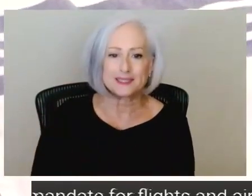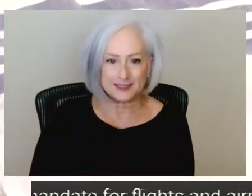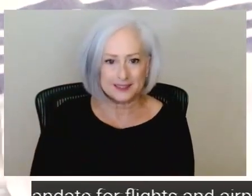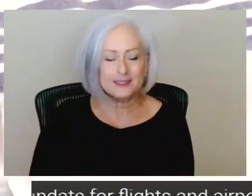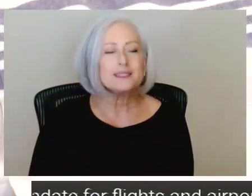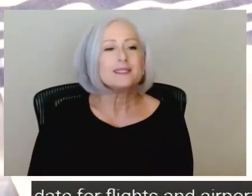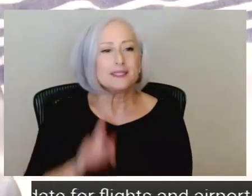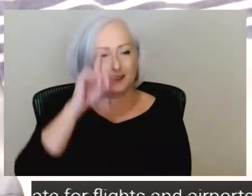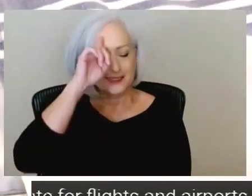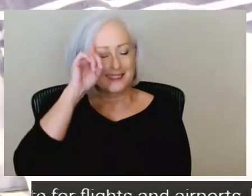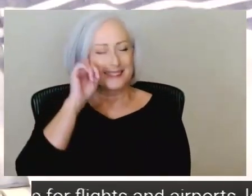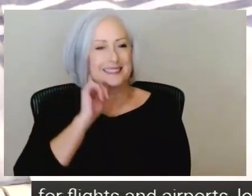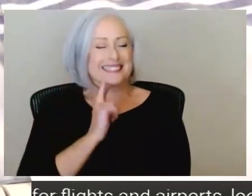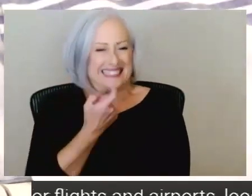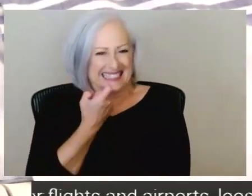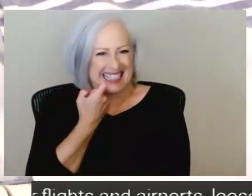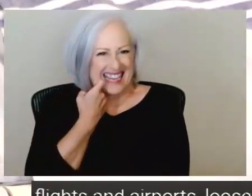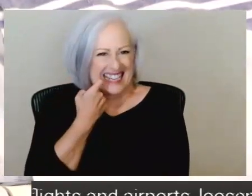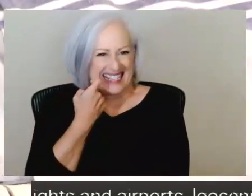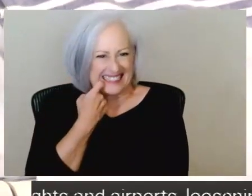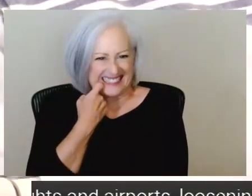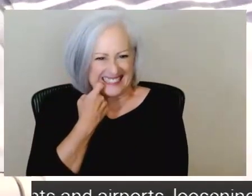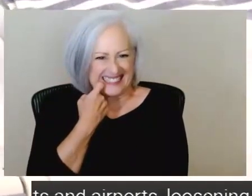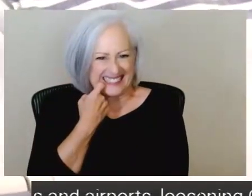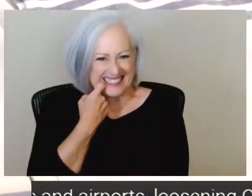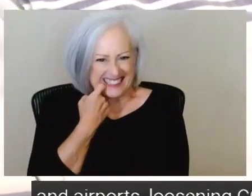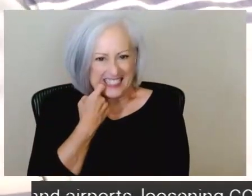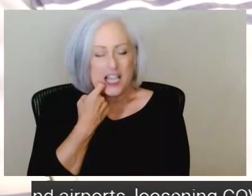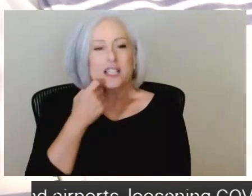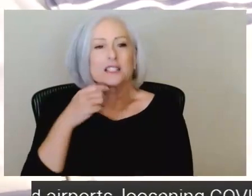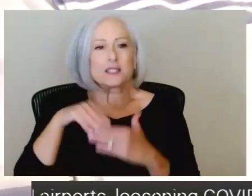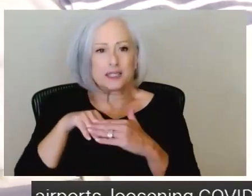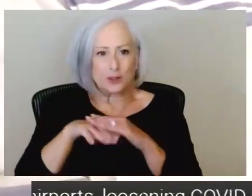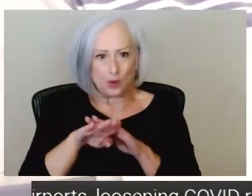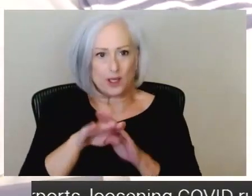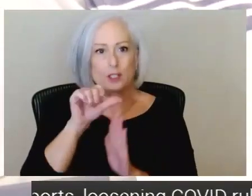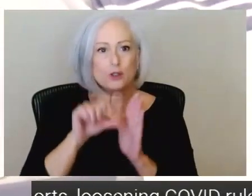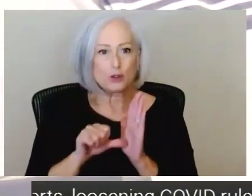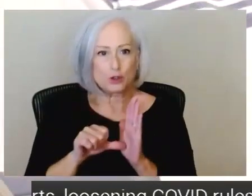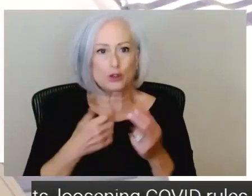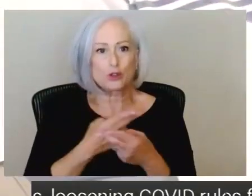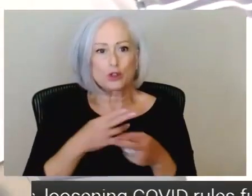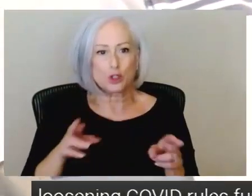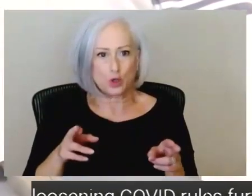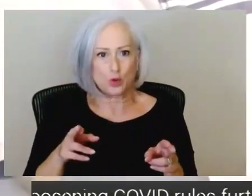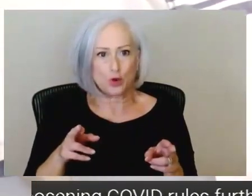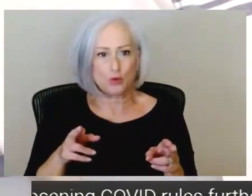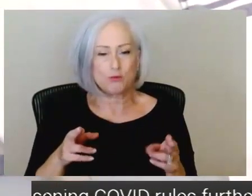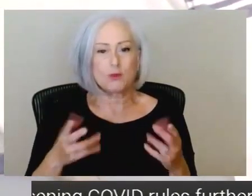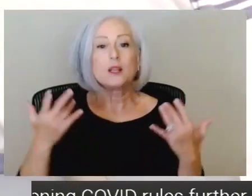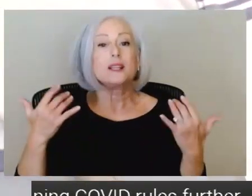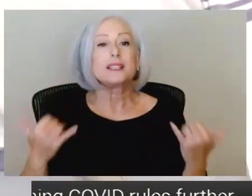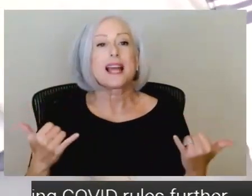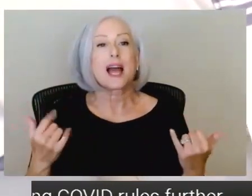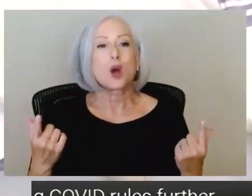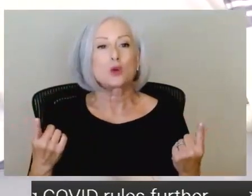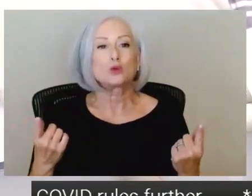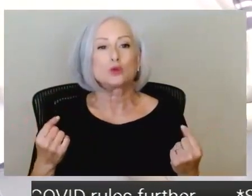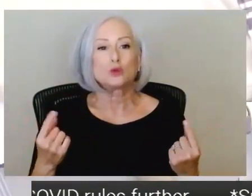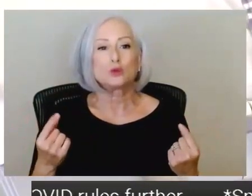Jessica, they just brought Evelyn into the surgery room. So what they're going to start doing is they're going to